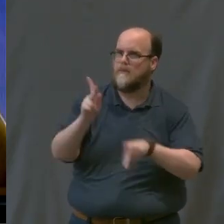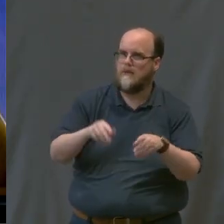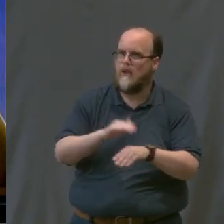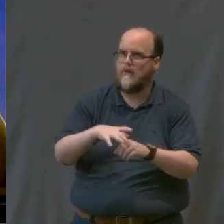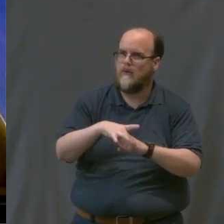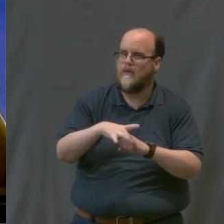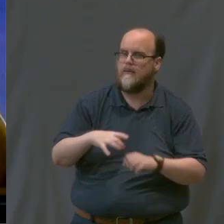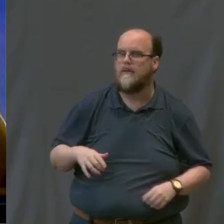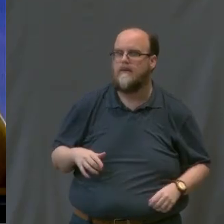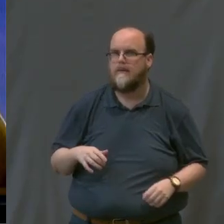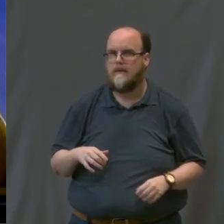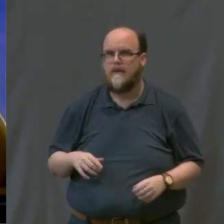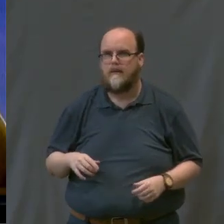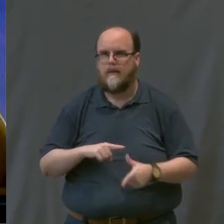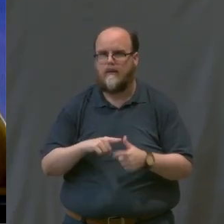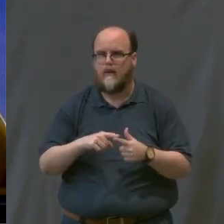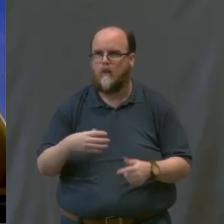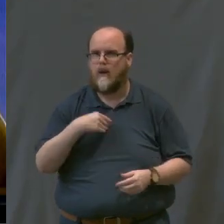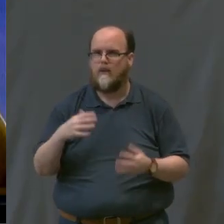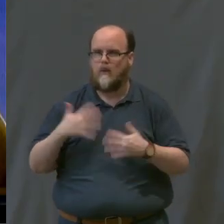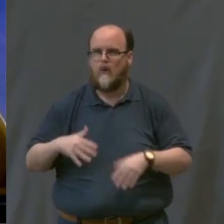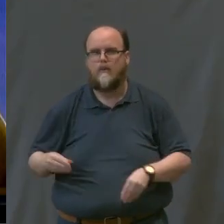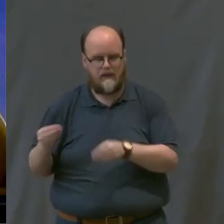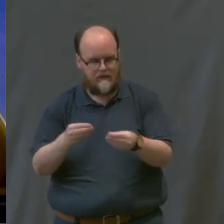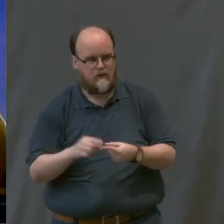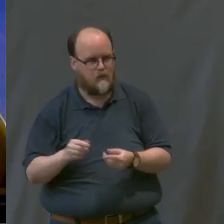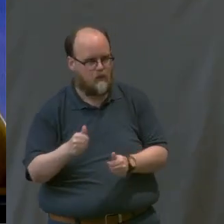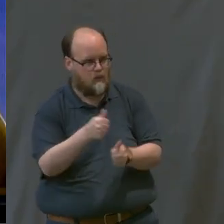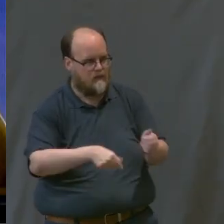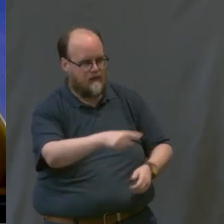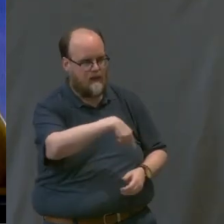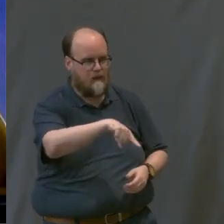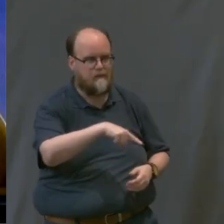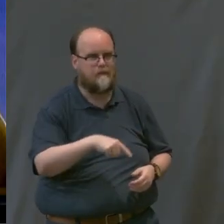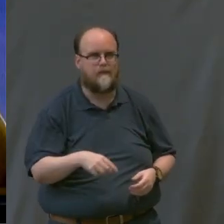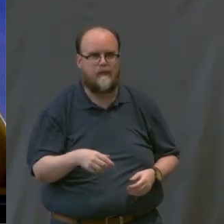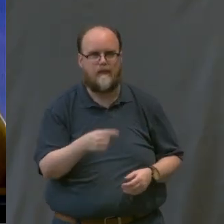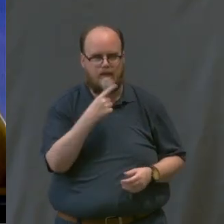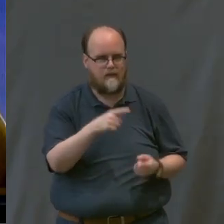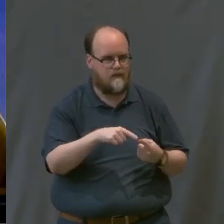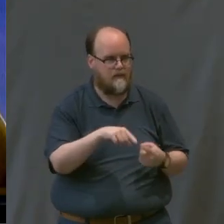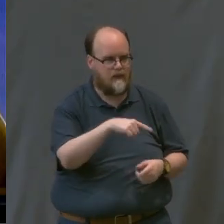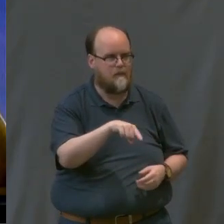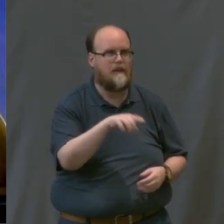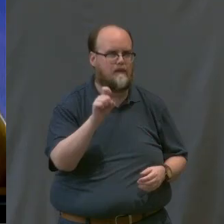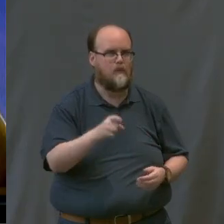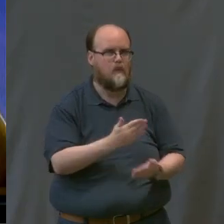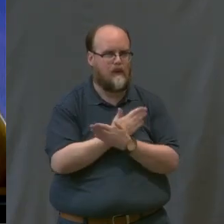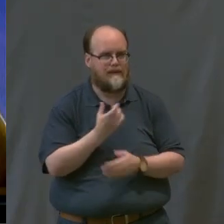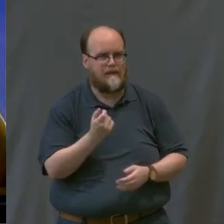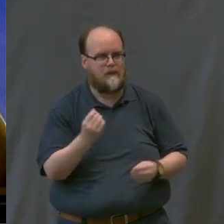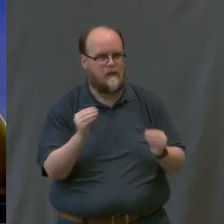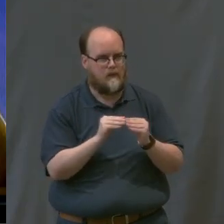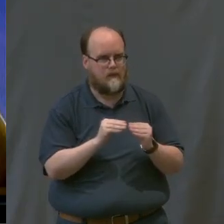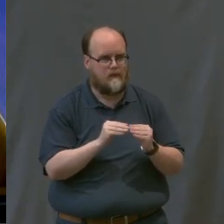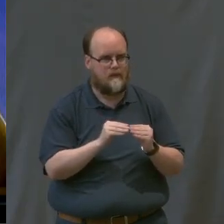earth? Then a white robe was given to each of them, and it was said to them that they should rest a little while